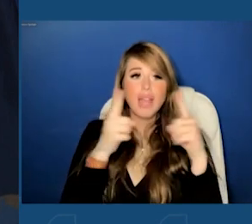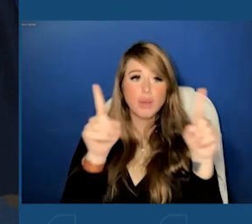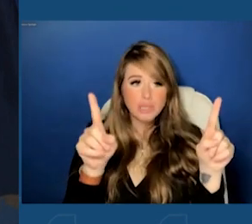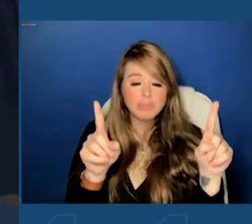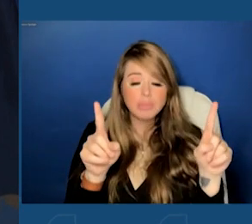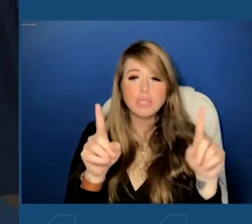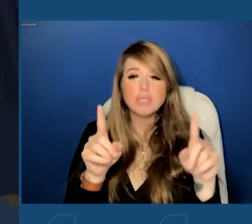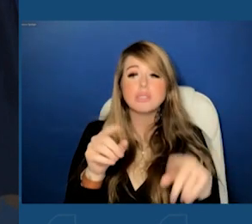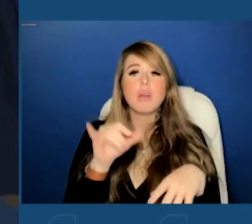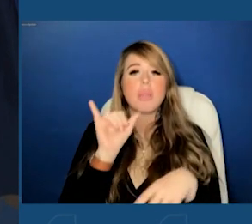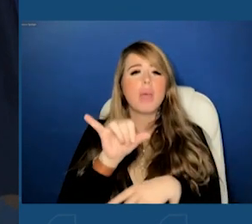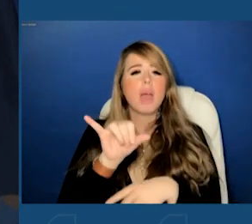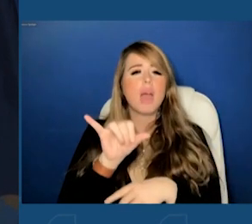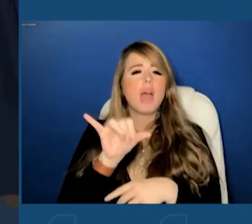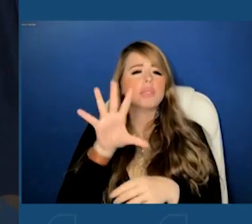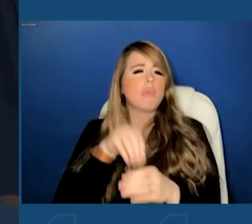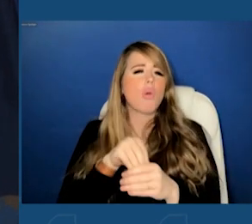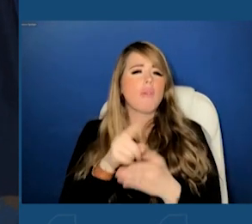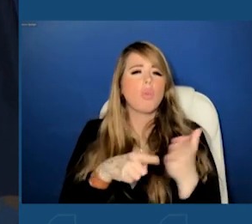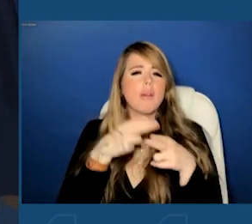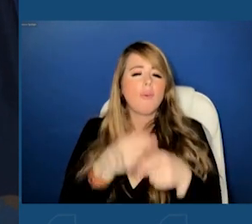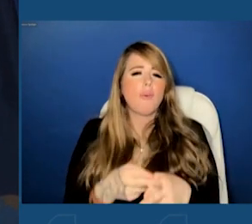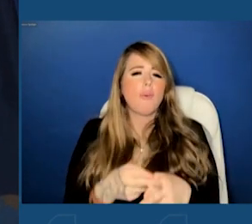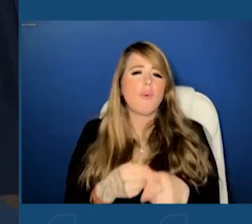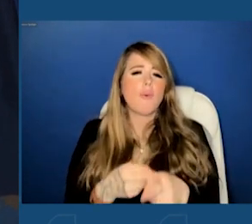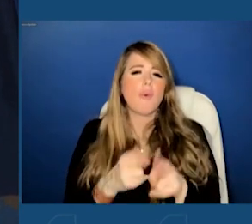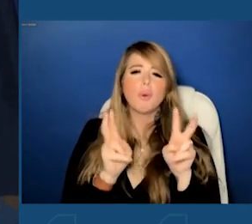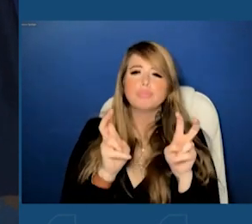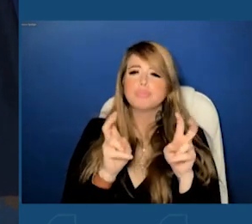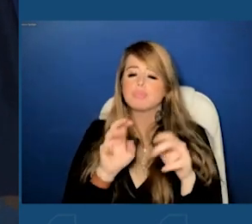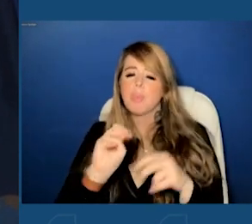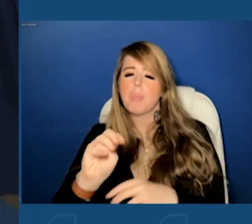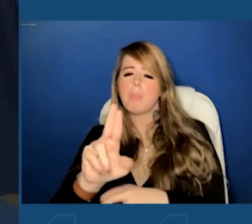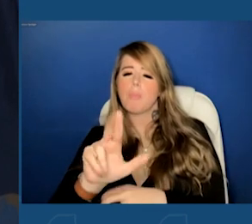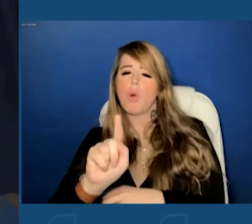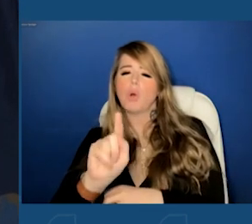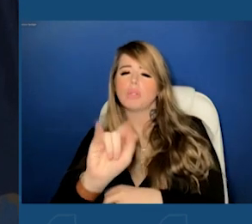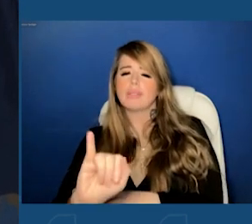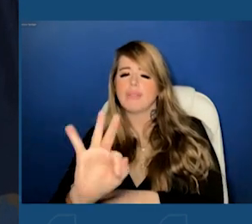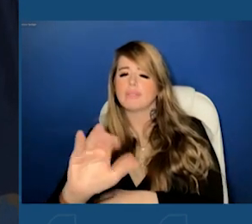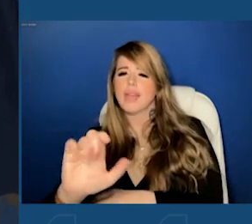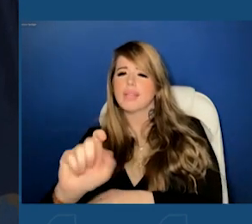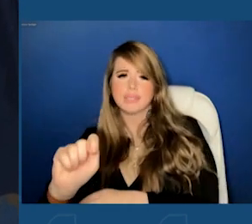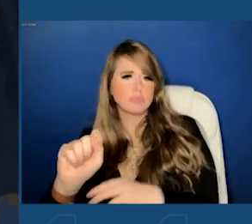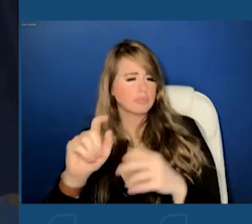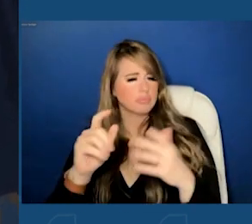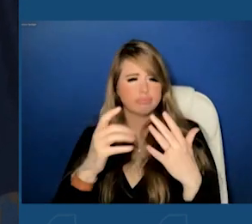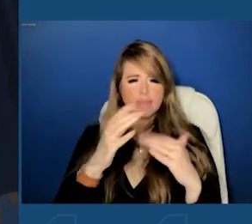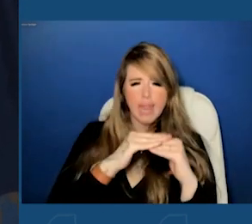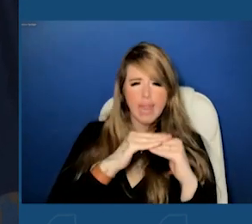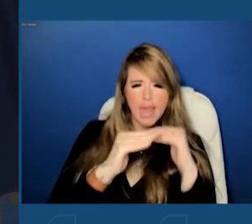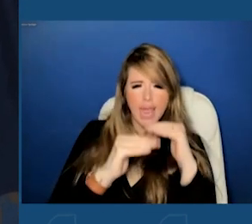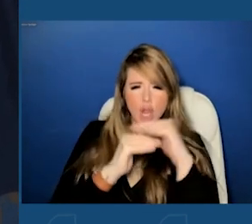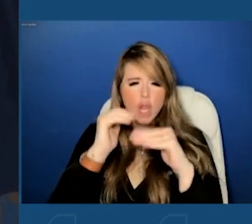like to think is a multifaceted, multi-pronged attack on trying to create Niagara